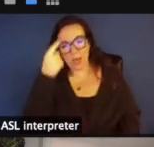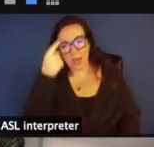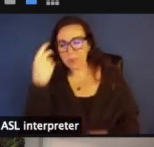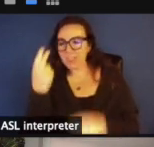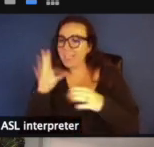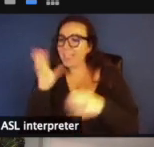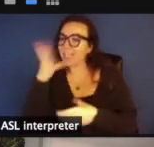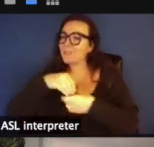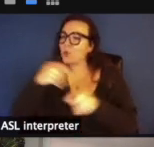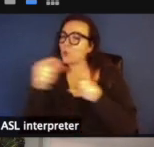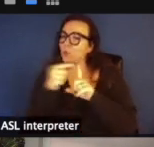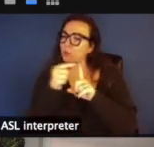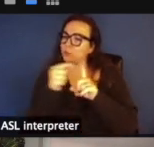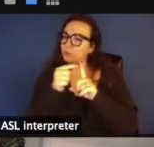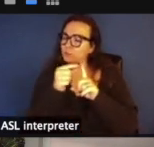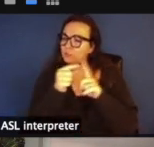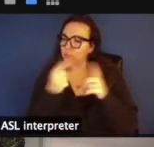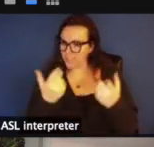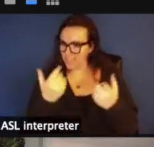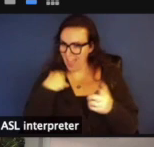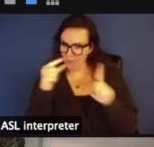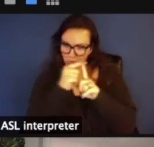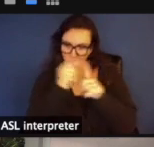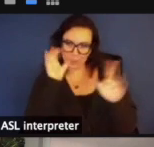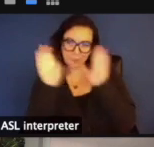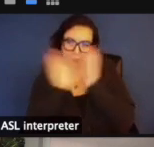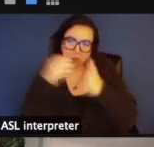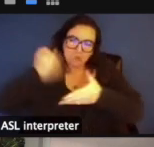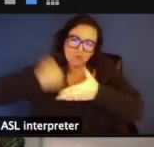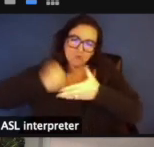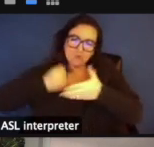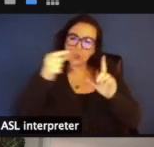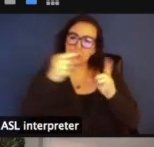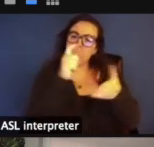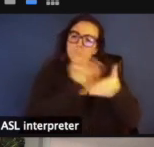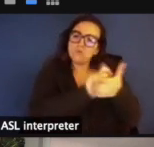in this one? Right, he has words and pictures.